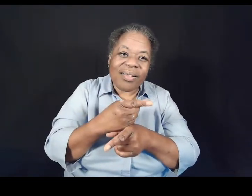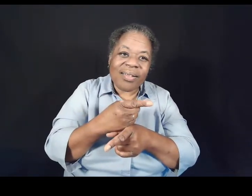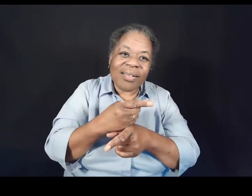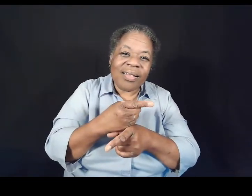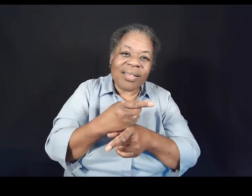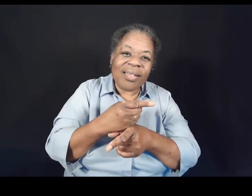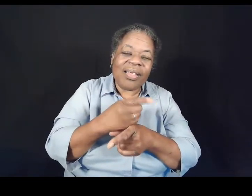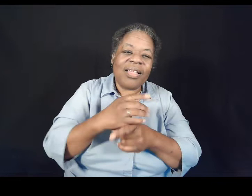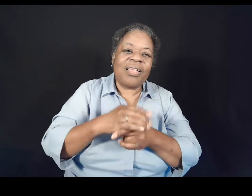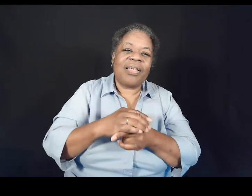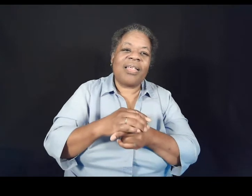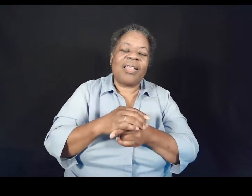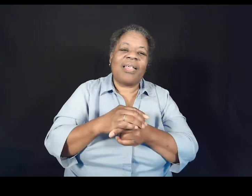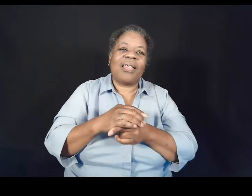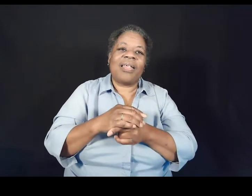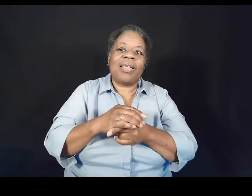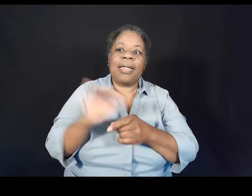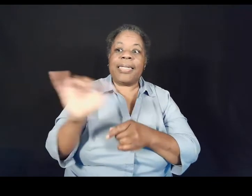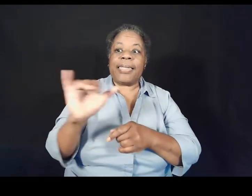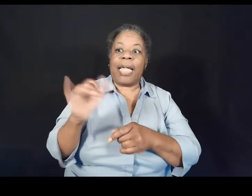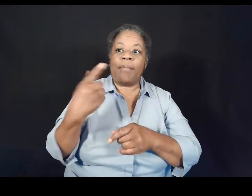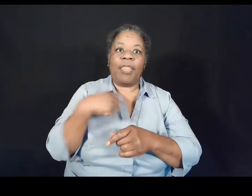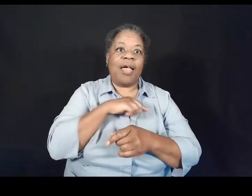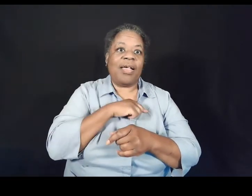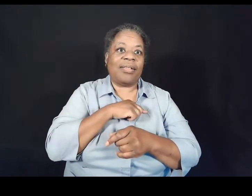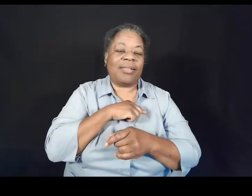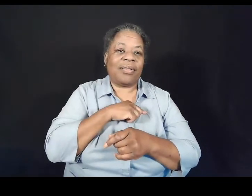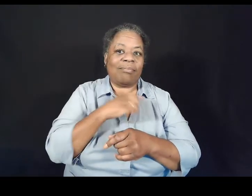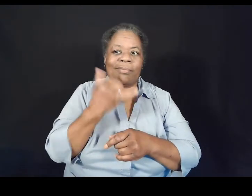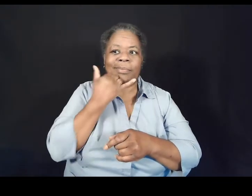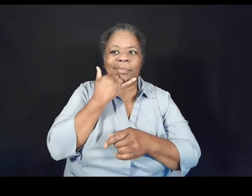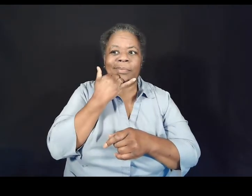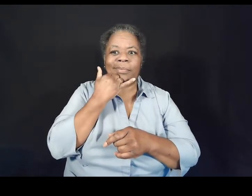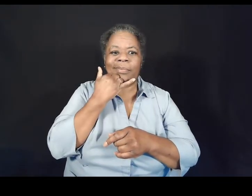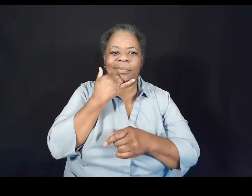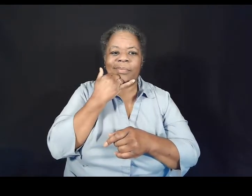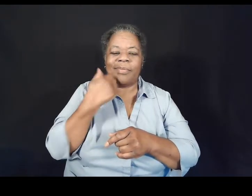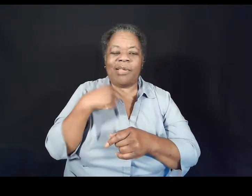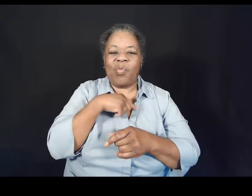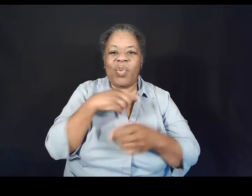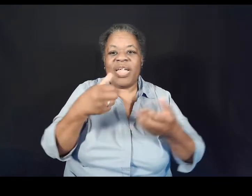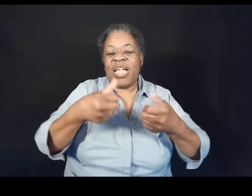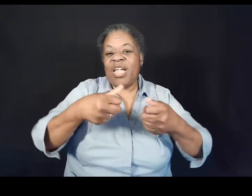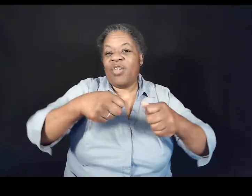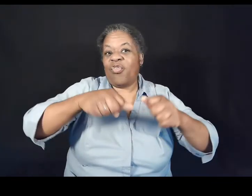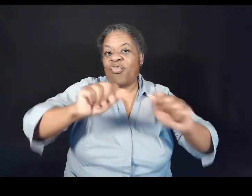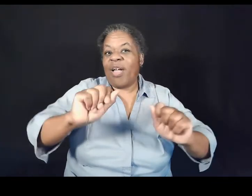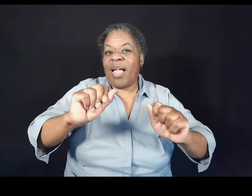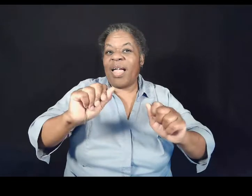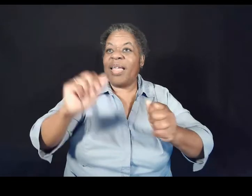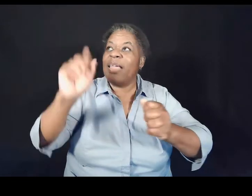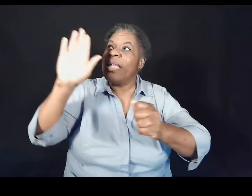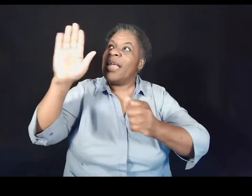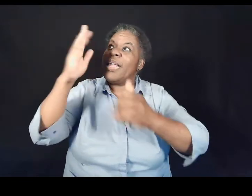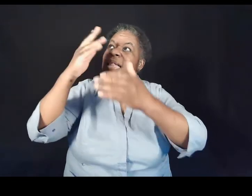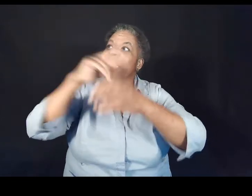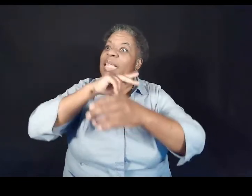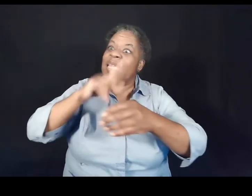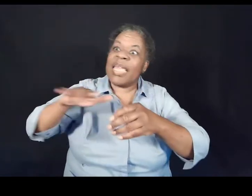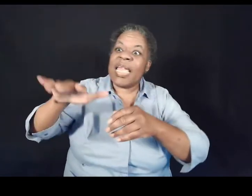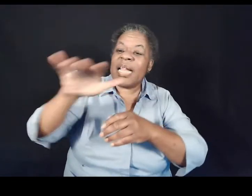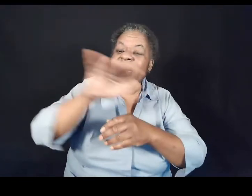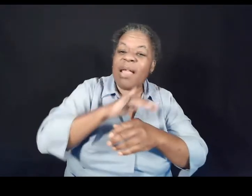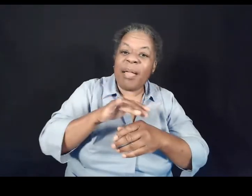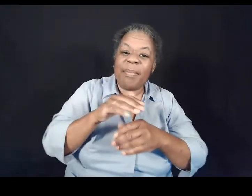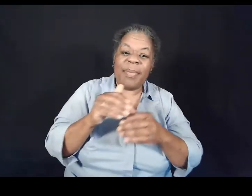And we make a similar mistake whenever we try to advance a heavenly kingdom by worldly